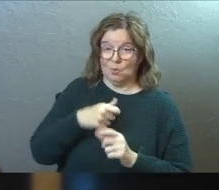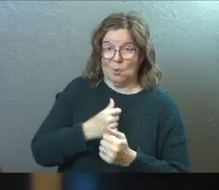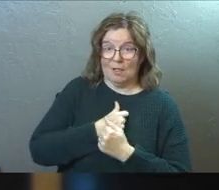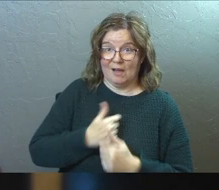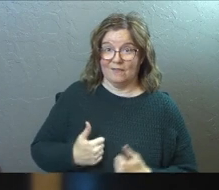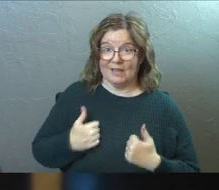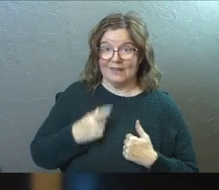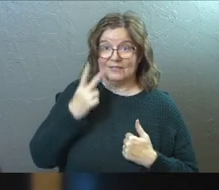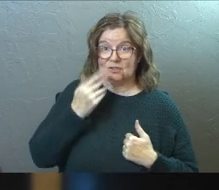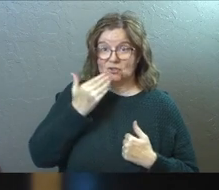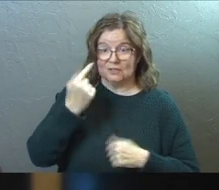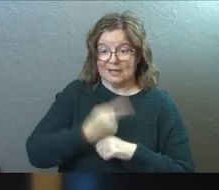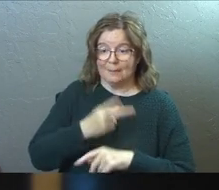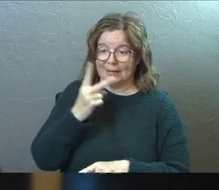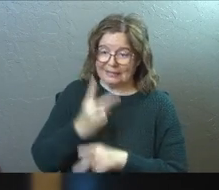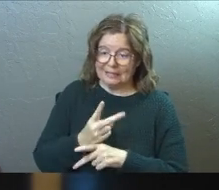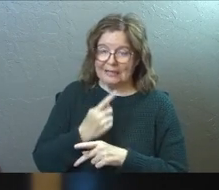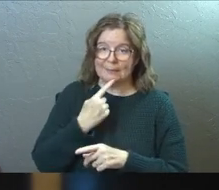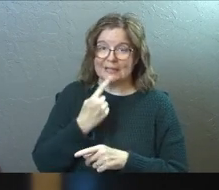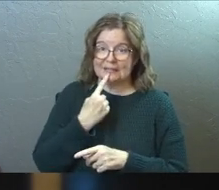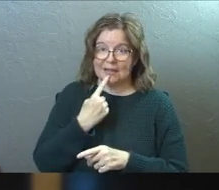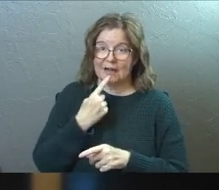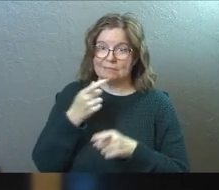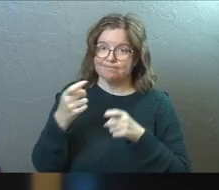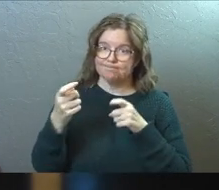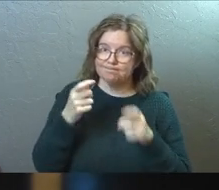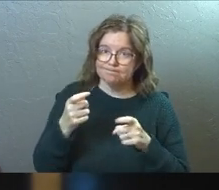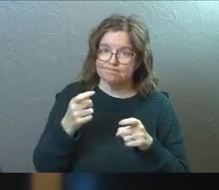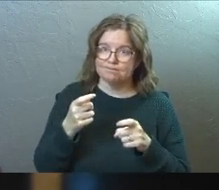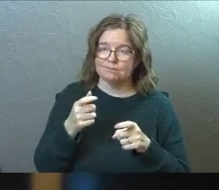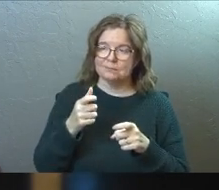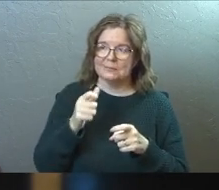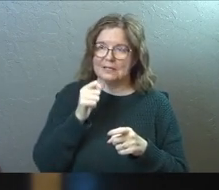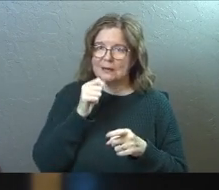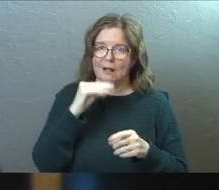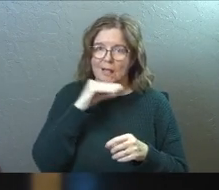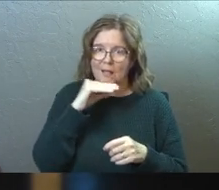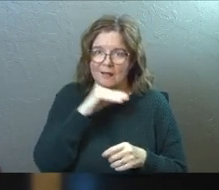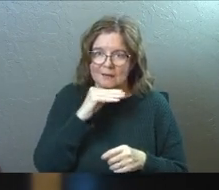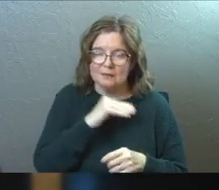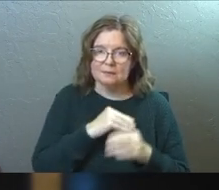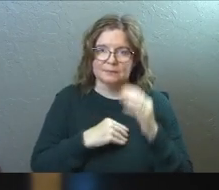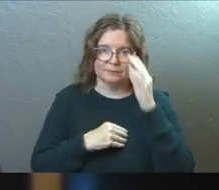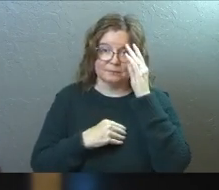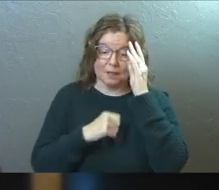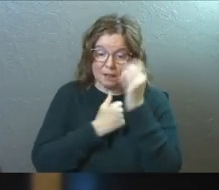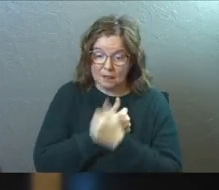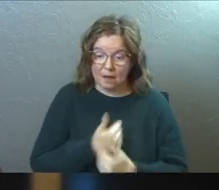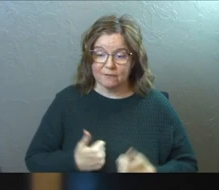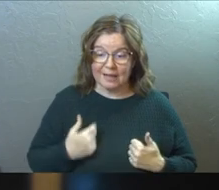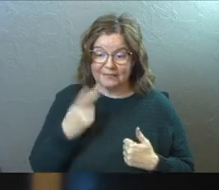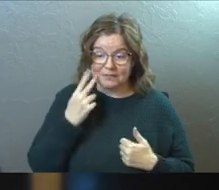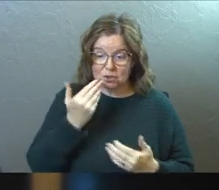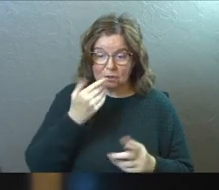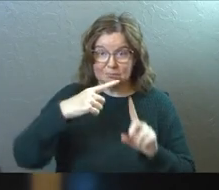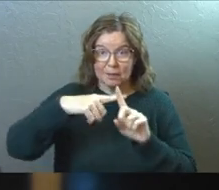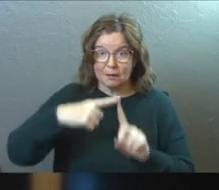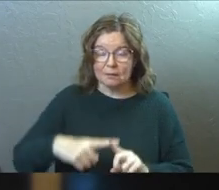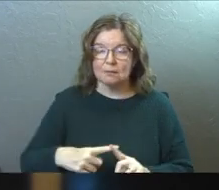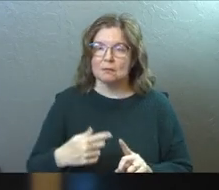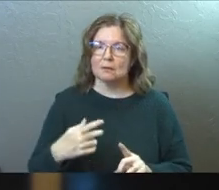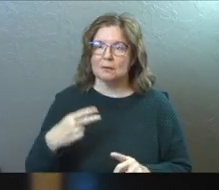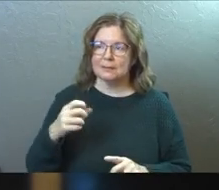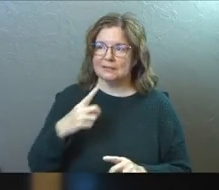see good days must keep his tongue from evil and his lips from deceitful speech. You want to love life, you want to see good days, Peter comes in and